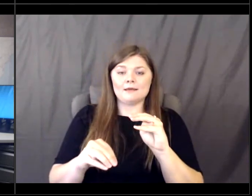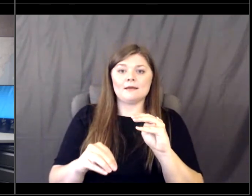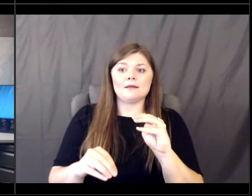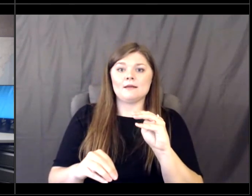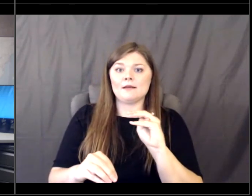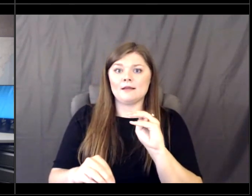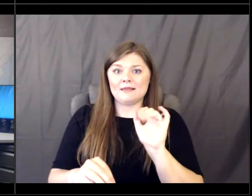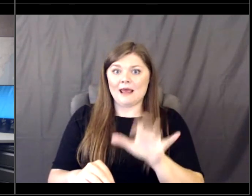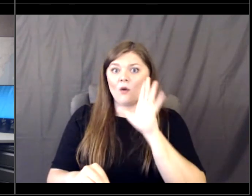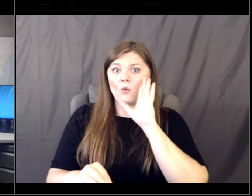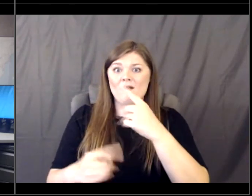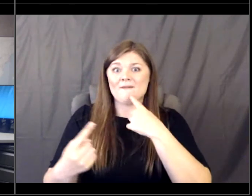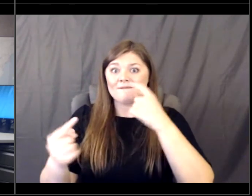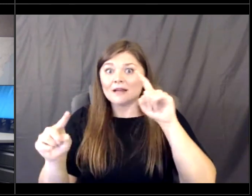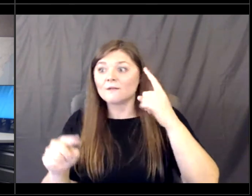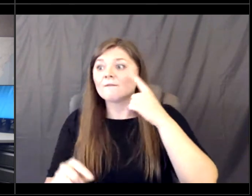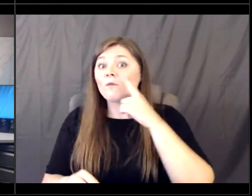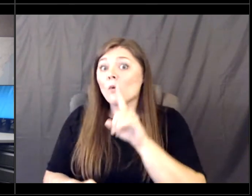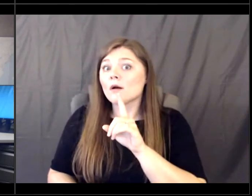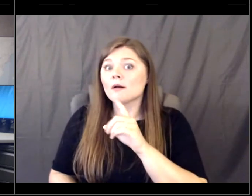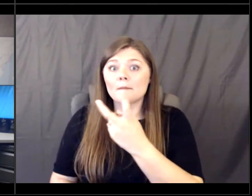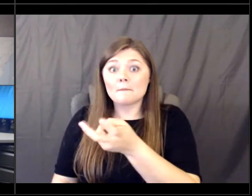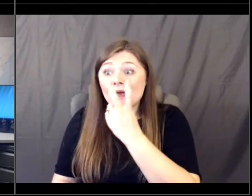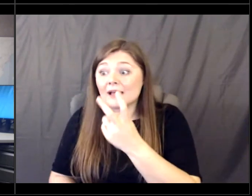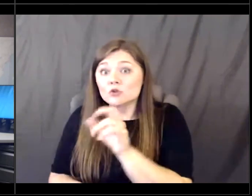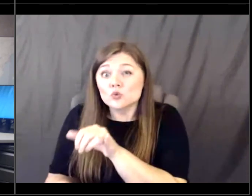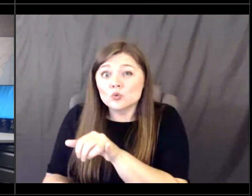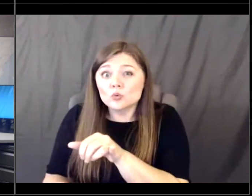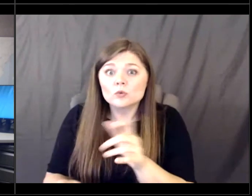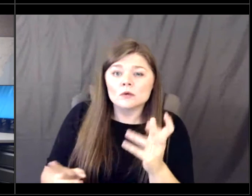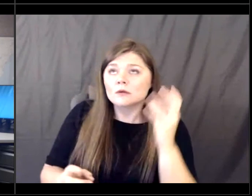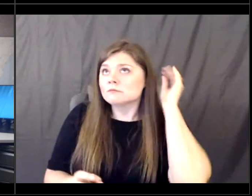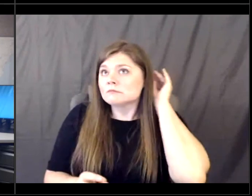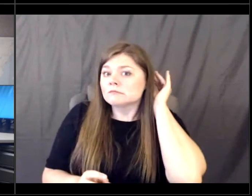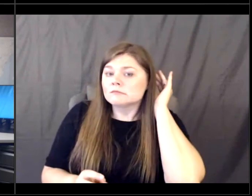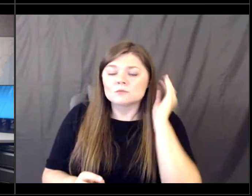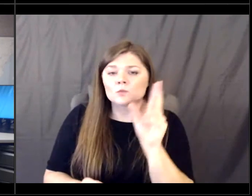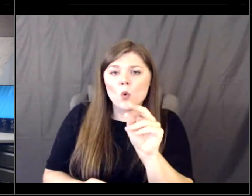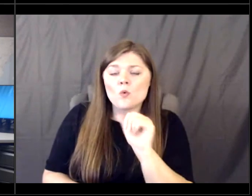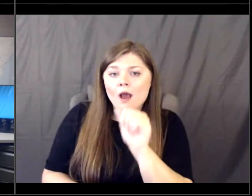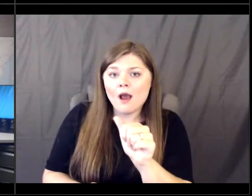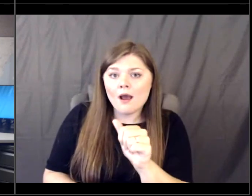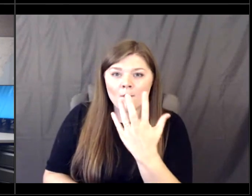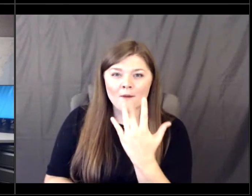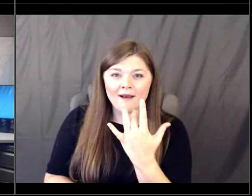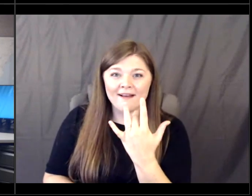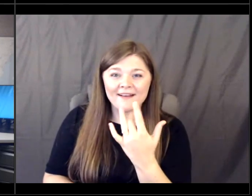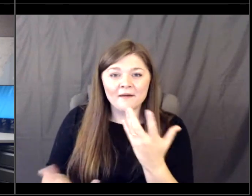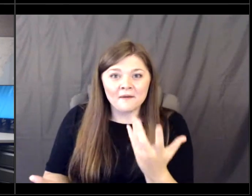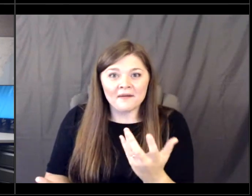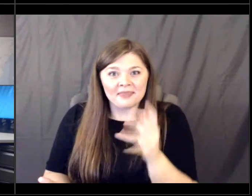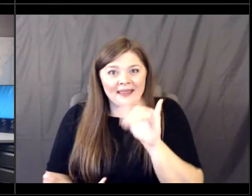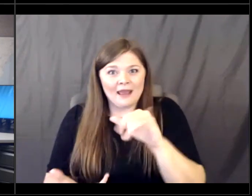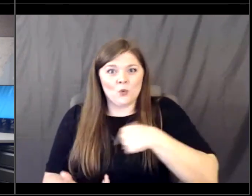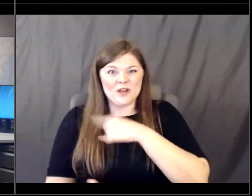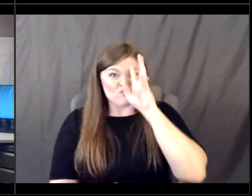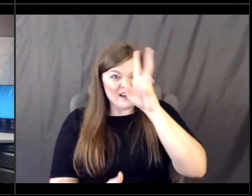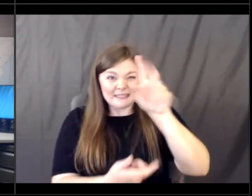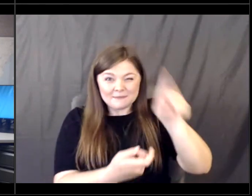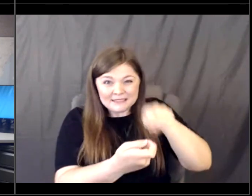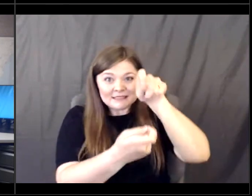be effective for the blind and low vision? The answer is no, it won't be. It was created for a specific